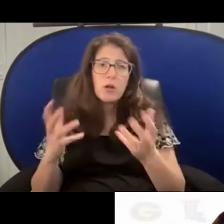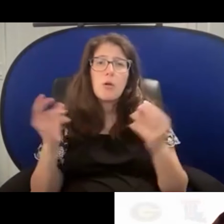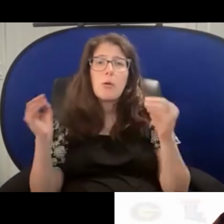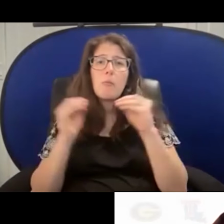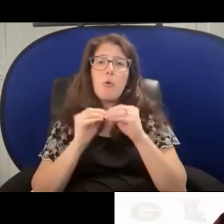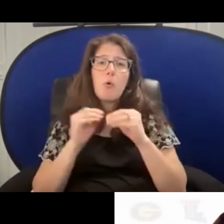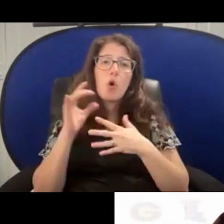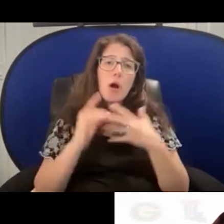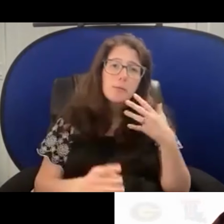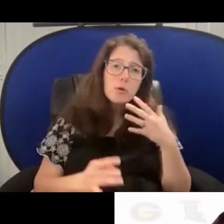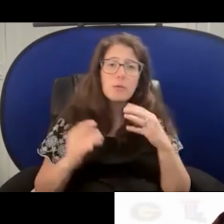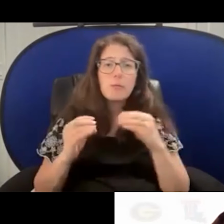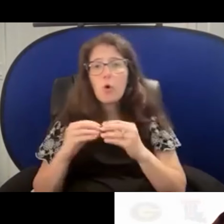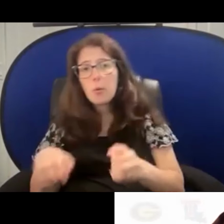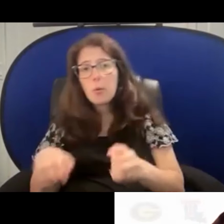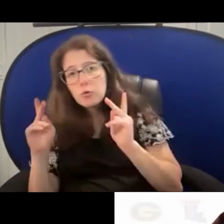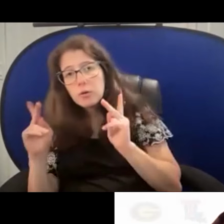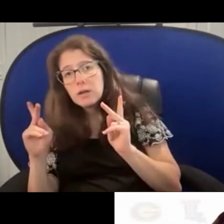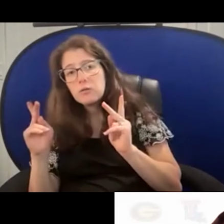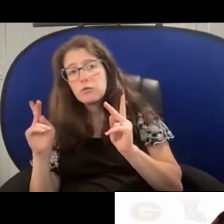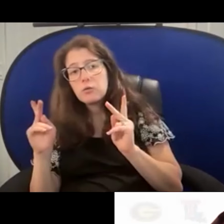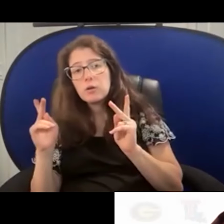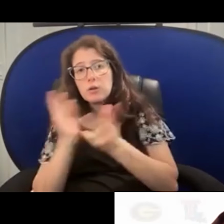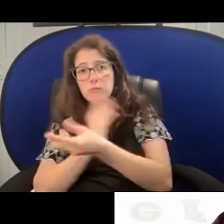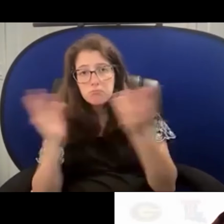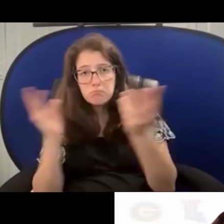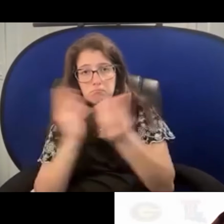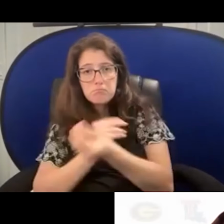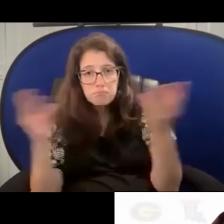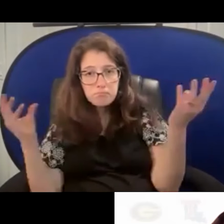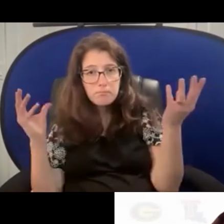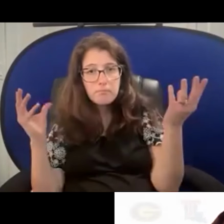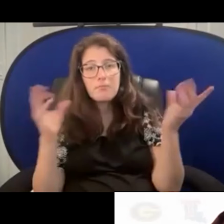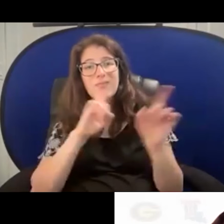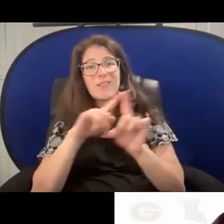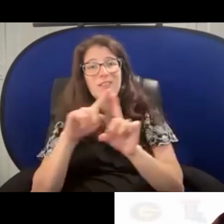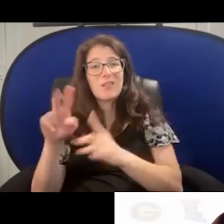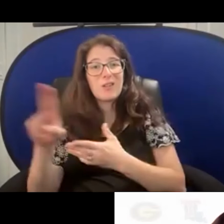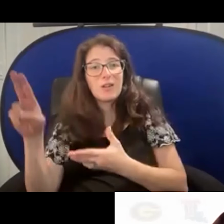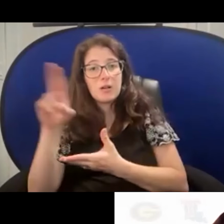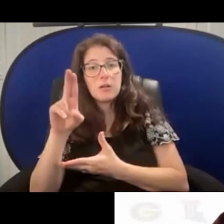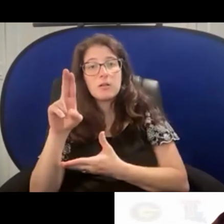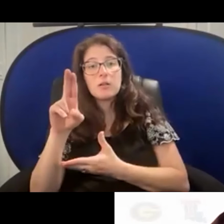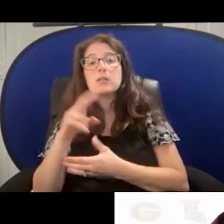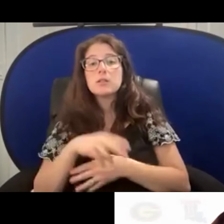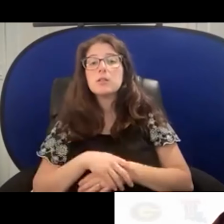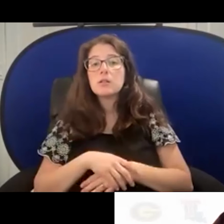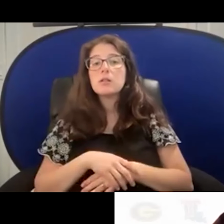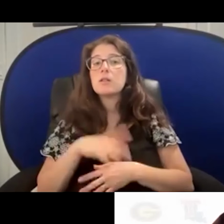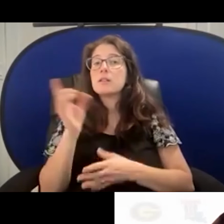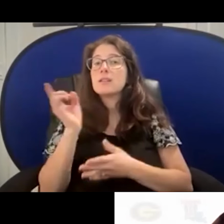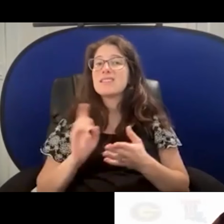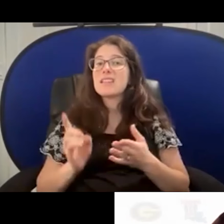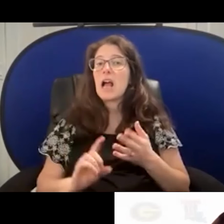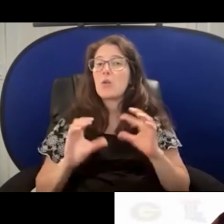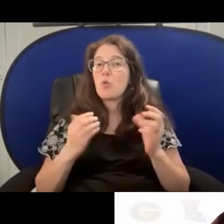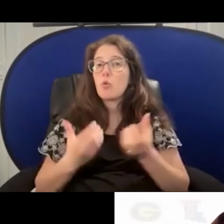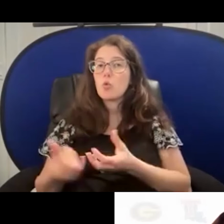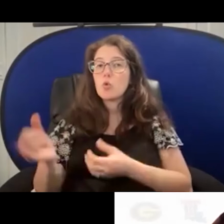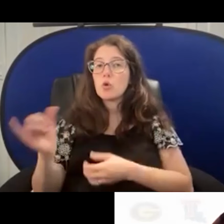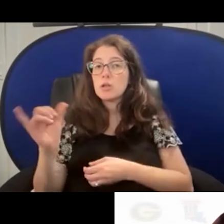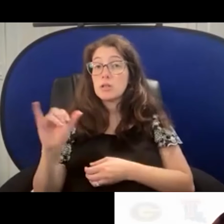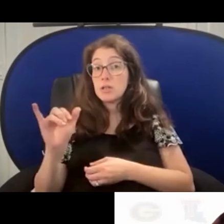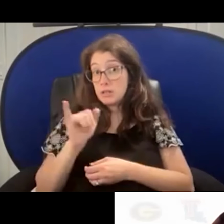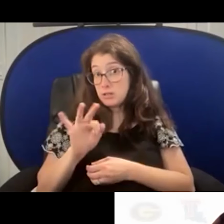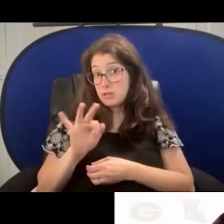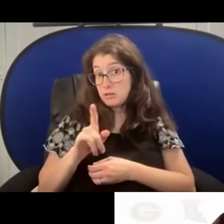opportunities to share information across campuses, including designed courses. If there are some